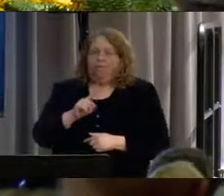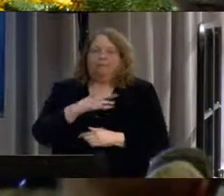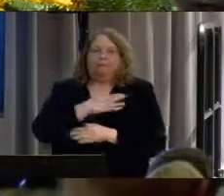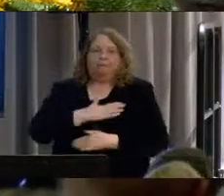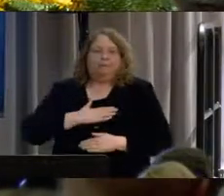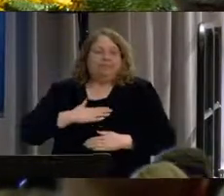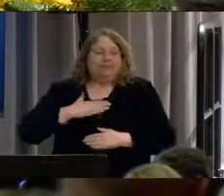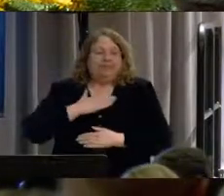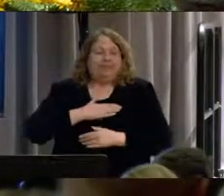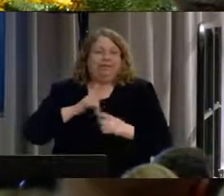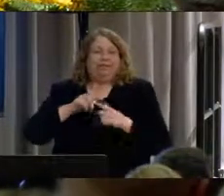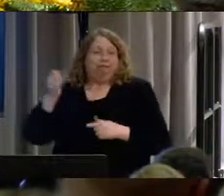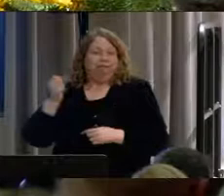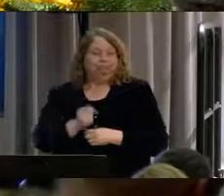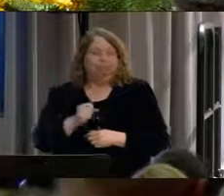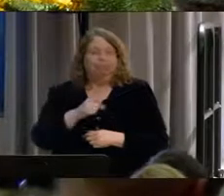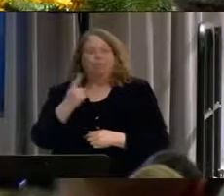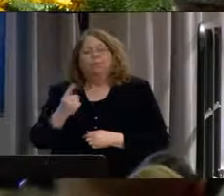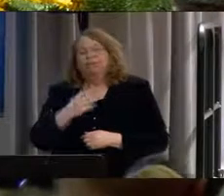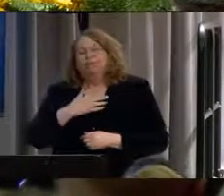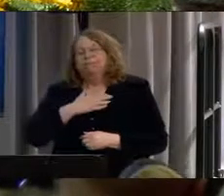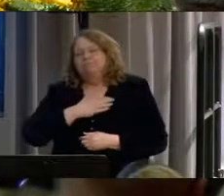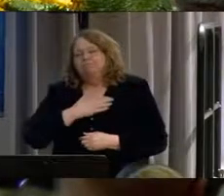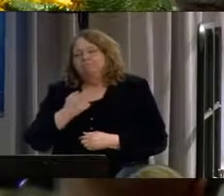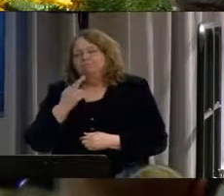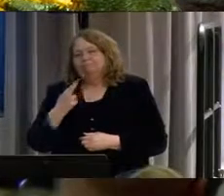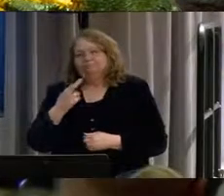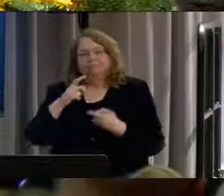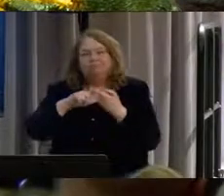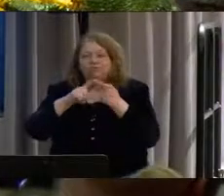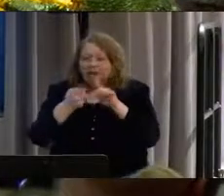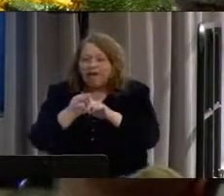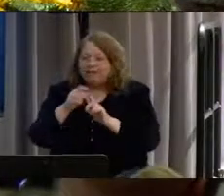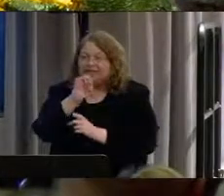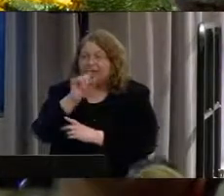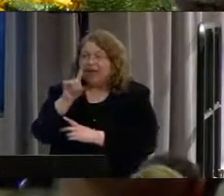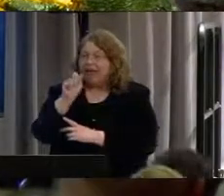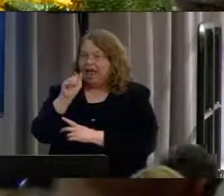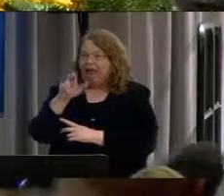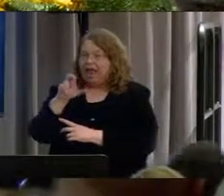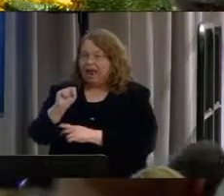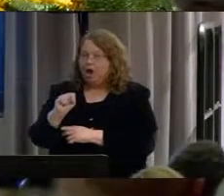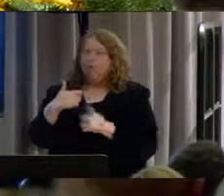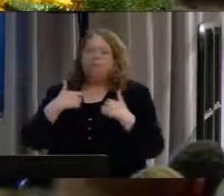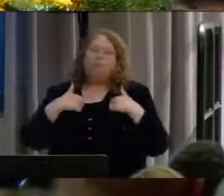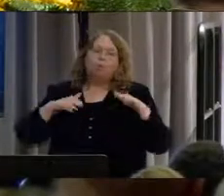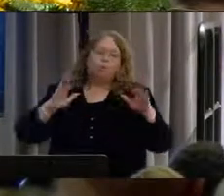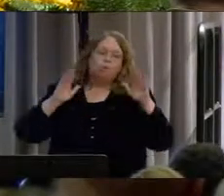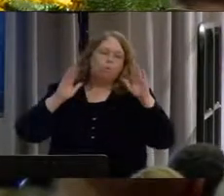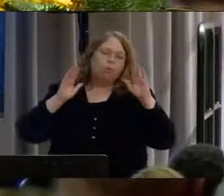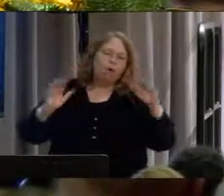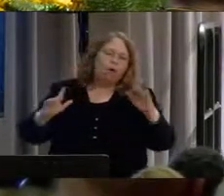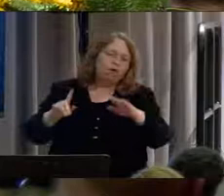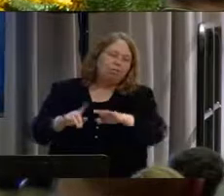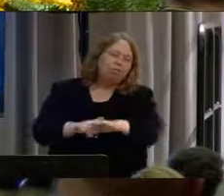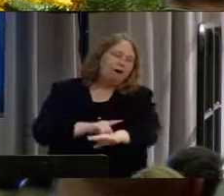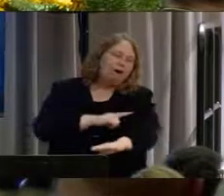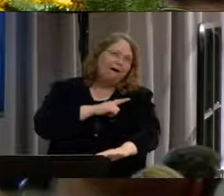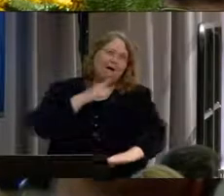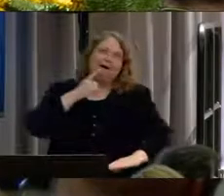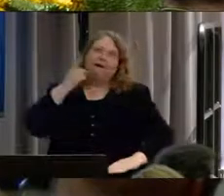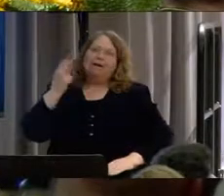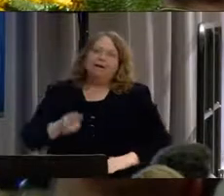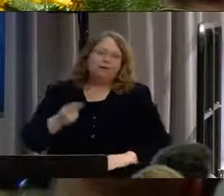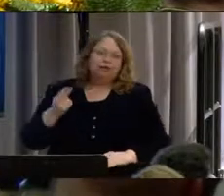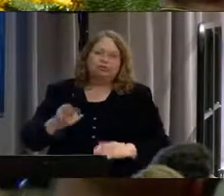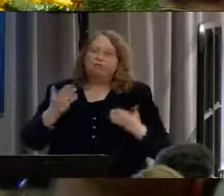bring back to campus one of my dear friends, Ed Ayers. Ed Ayers, of course, has a wonderfully long history. He